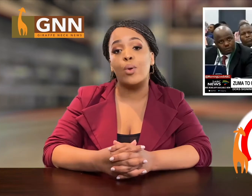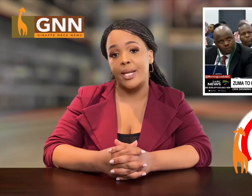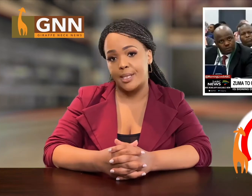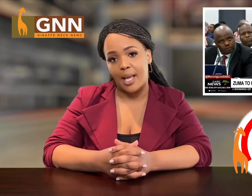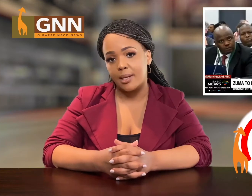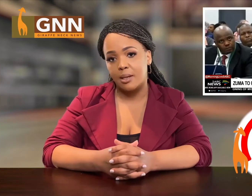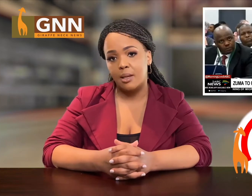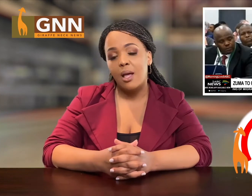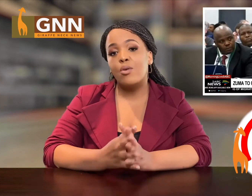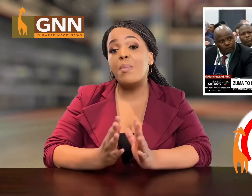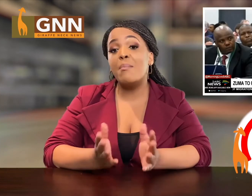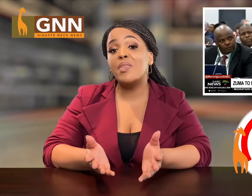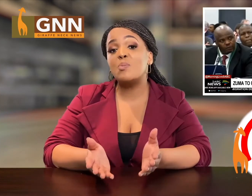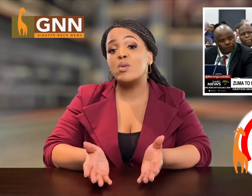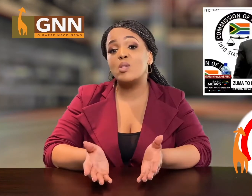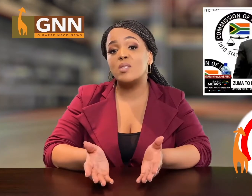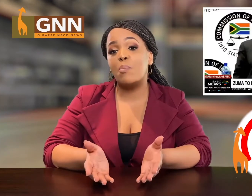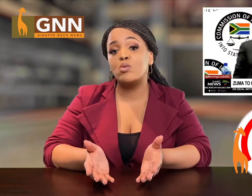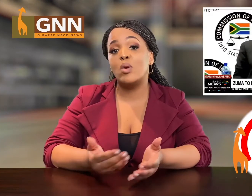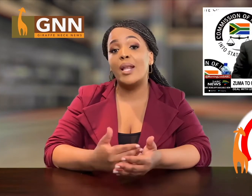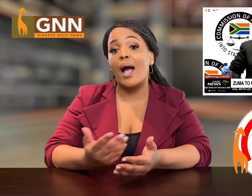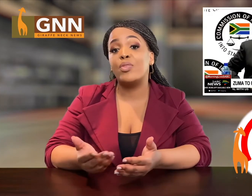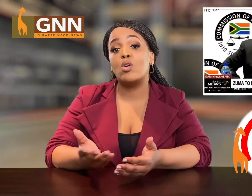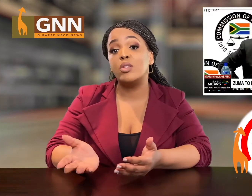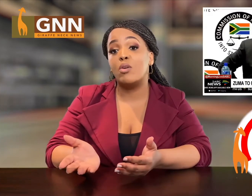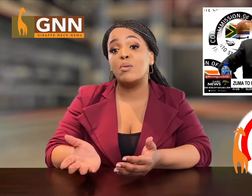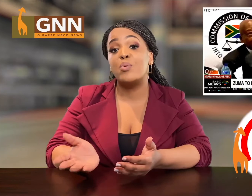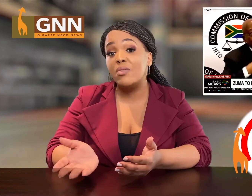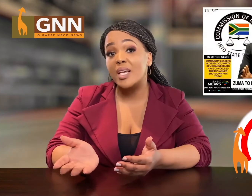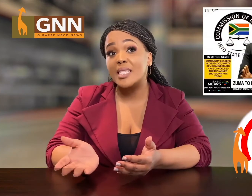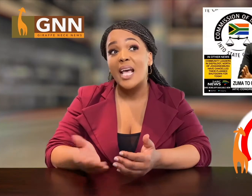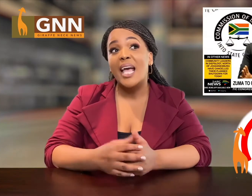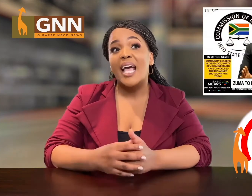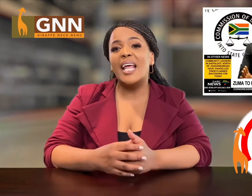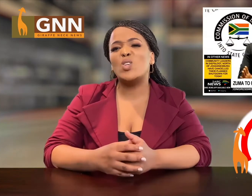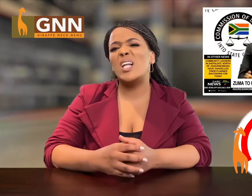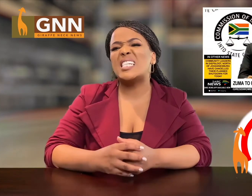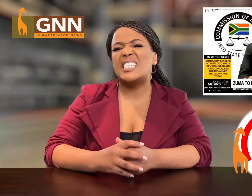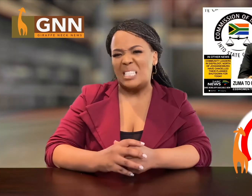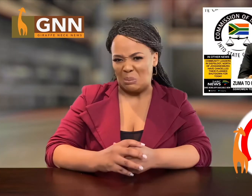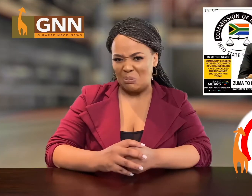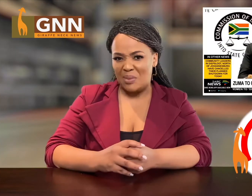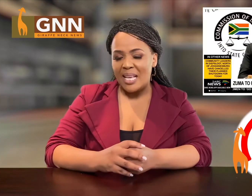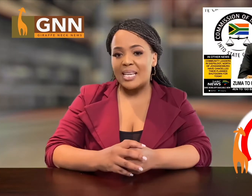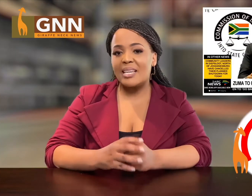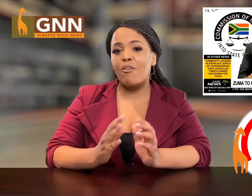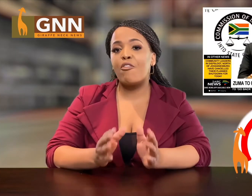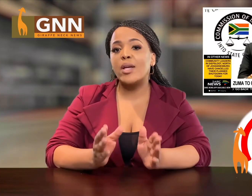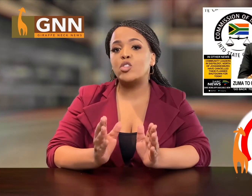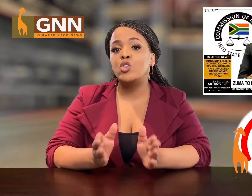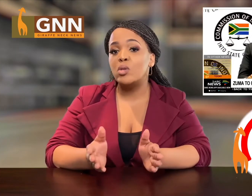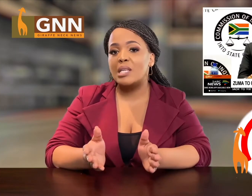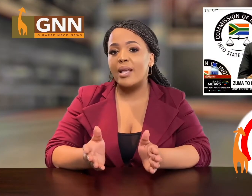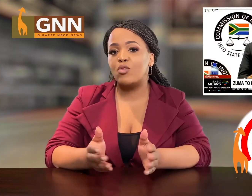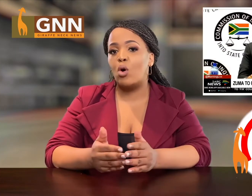and no end in sight. Remember, this process was supposed to clear out the rot of the previous, let's call it regime, setting a